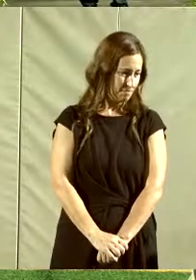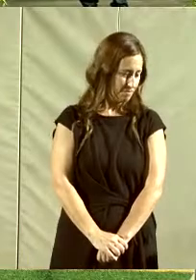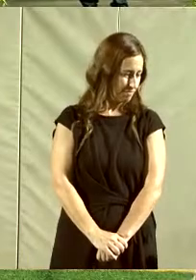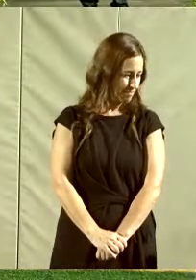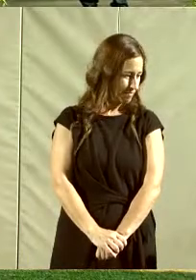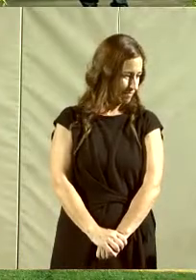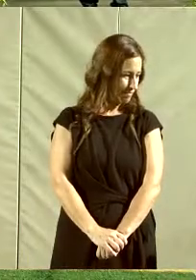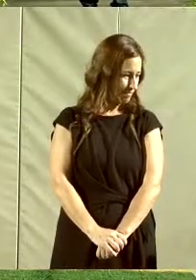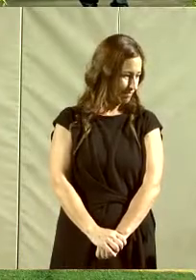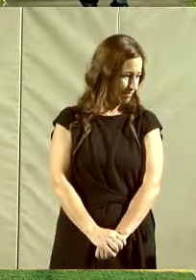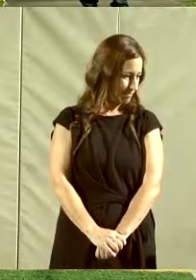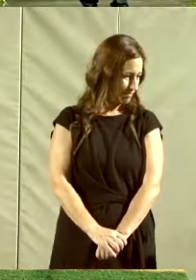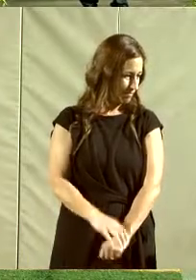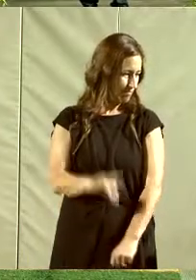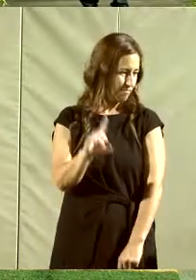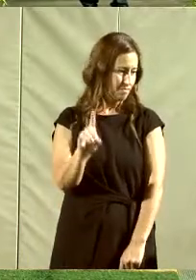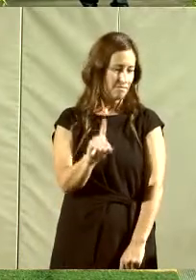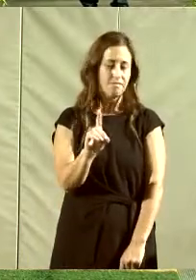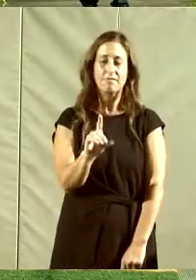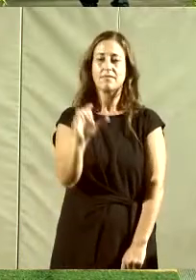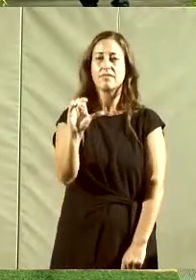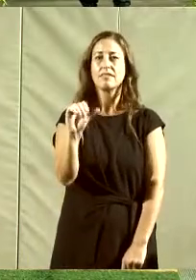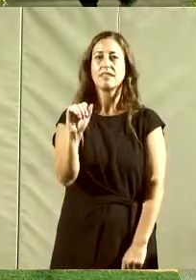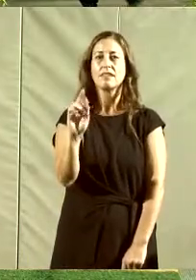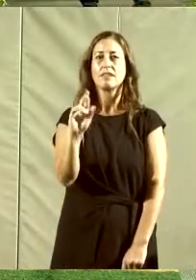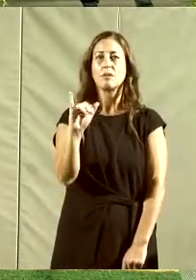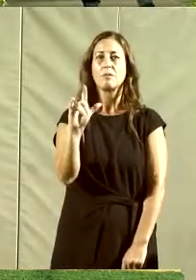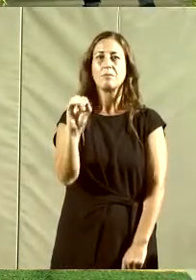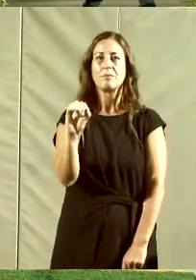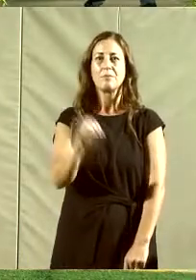Daniela Carol Carrillo.